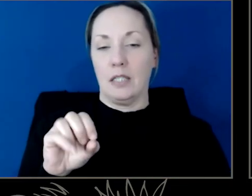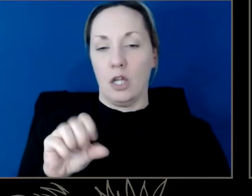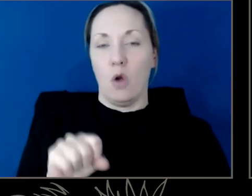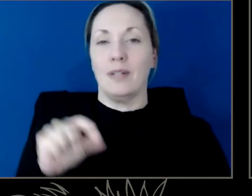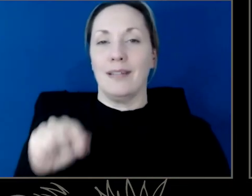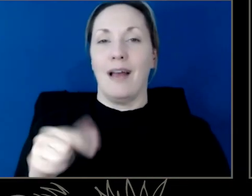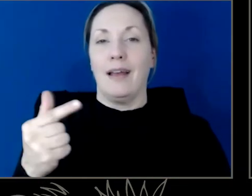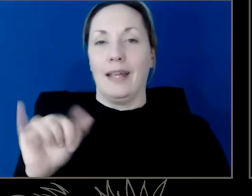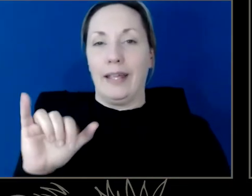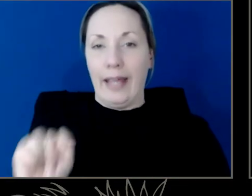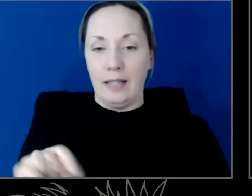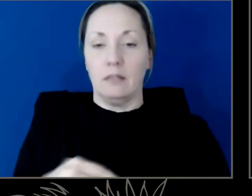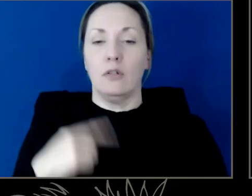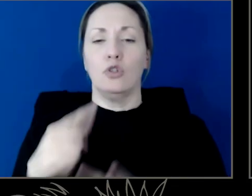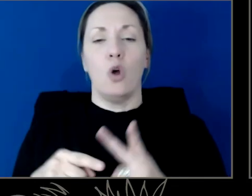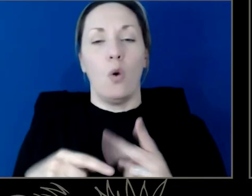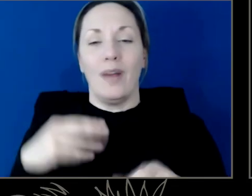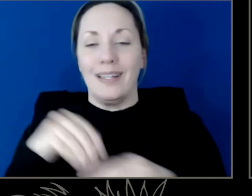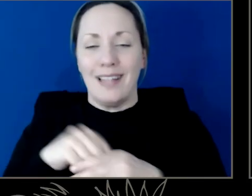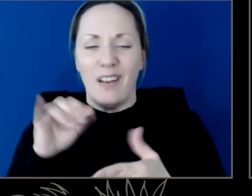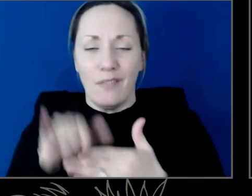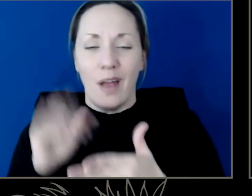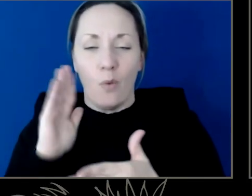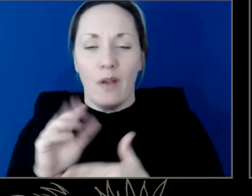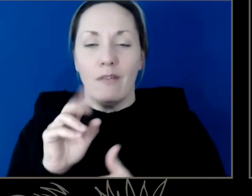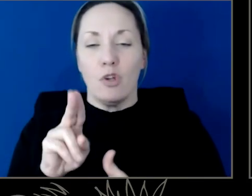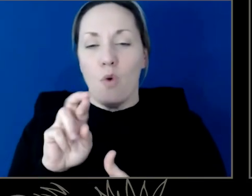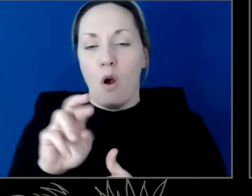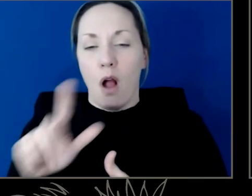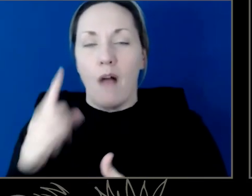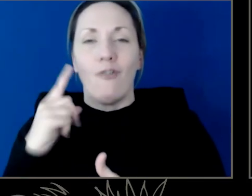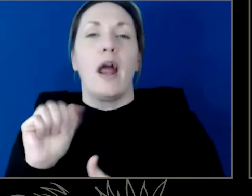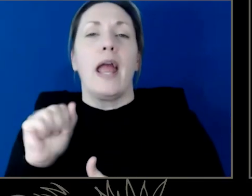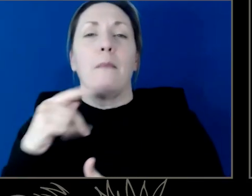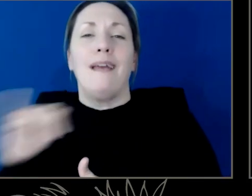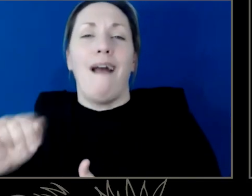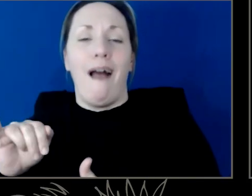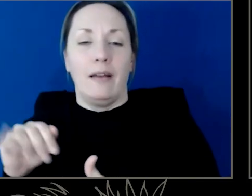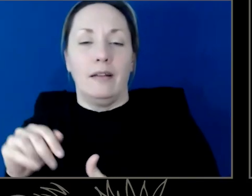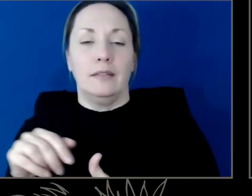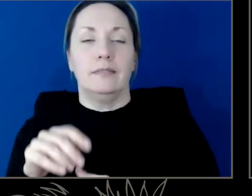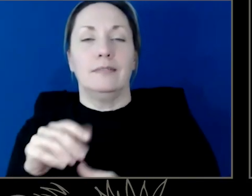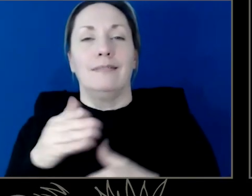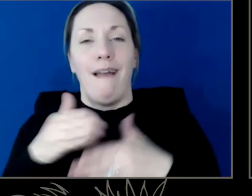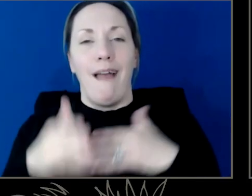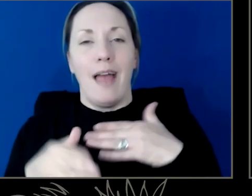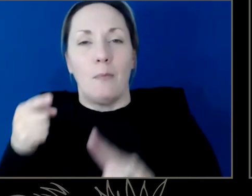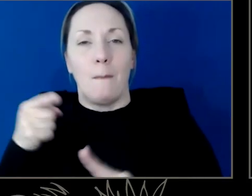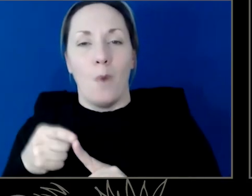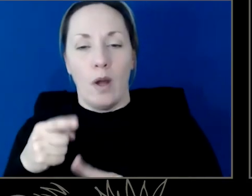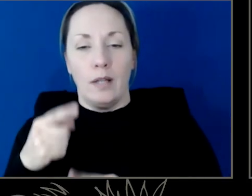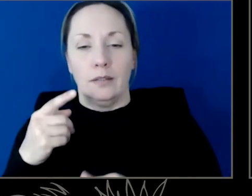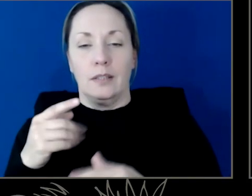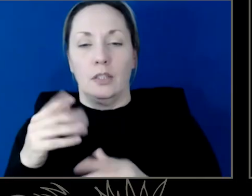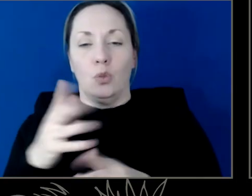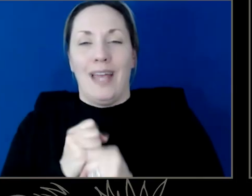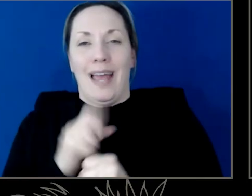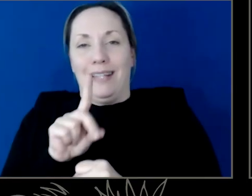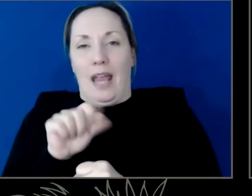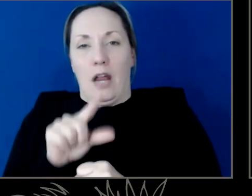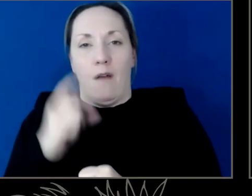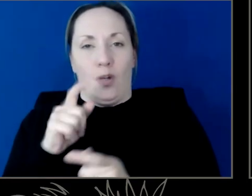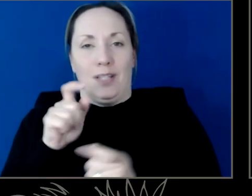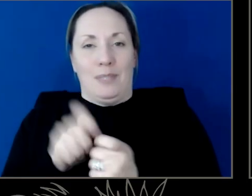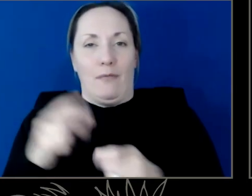for our API endpoint to get data for a specific user. Then we have a response,